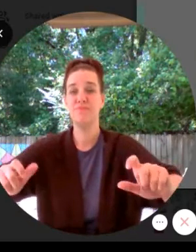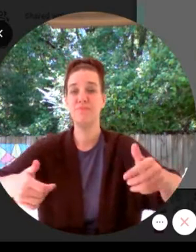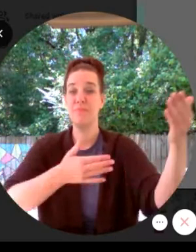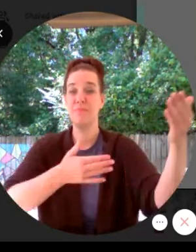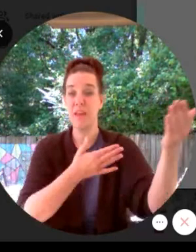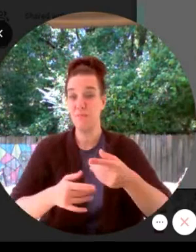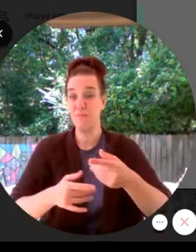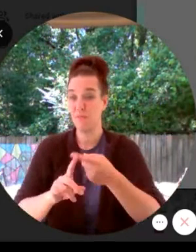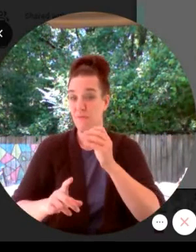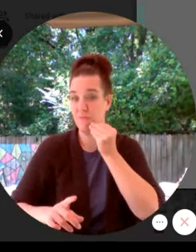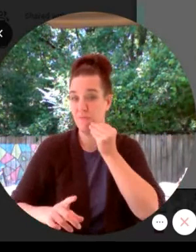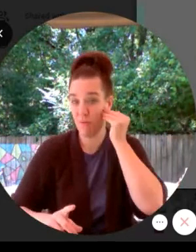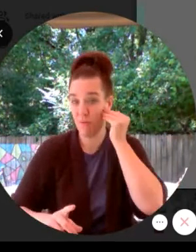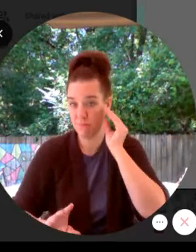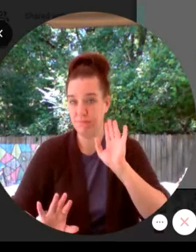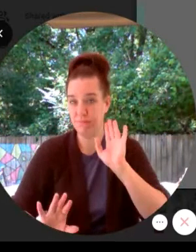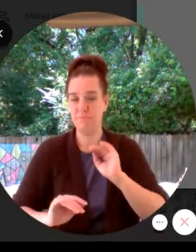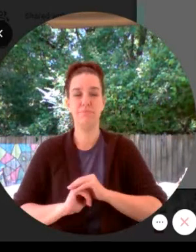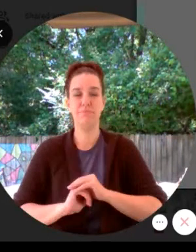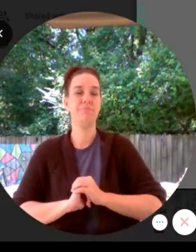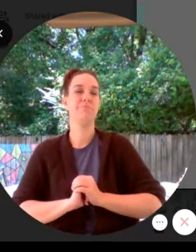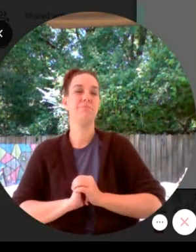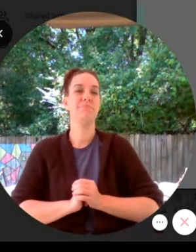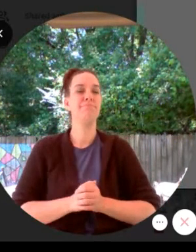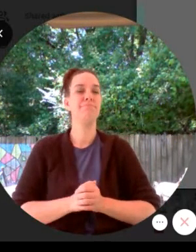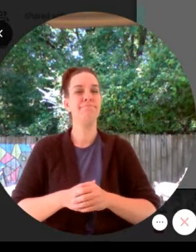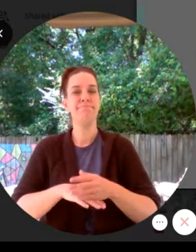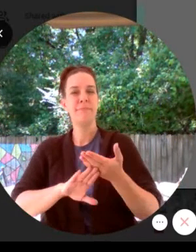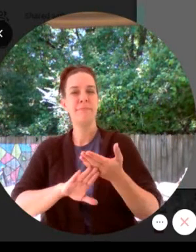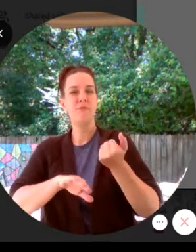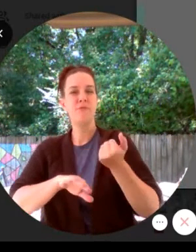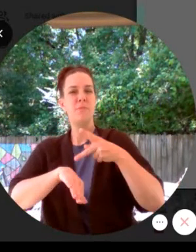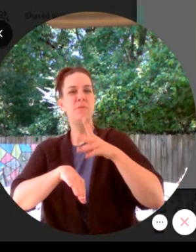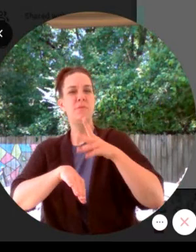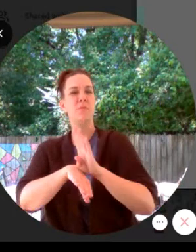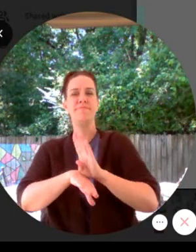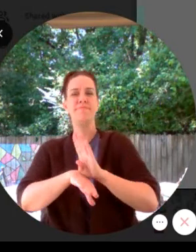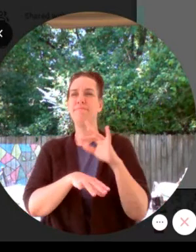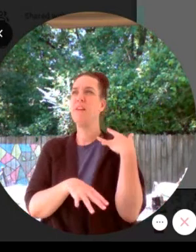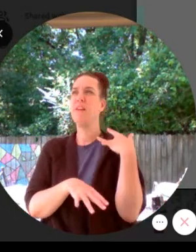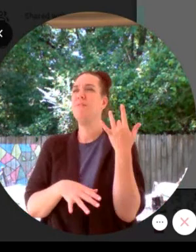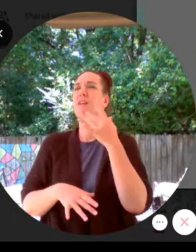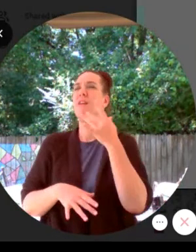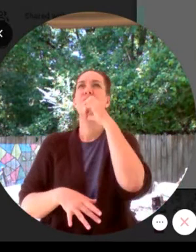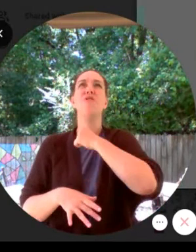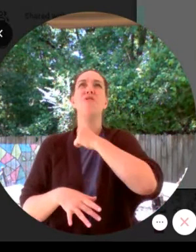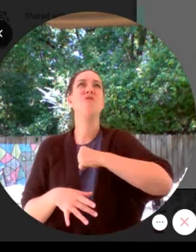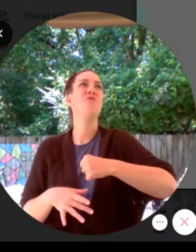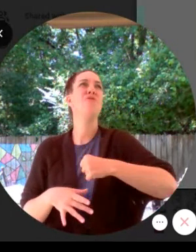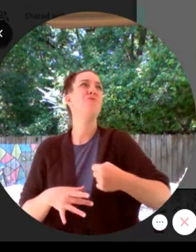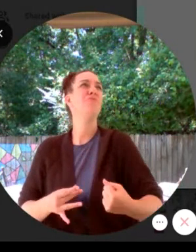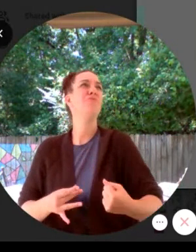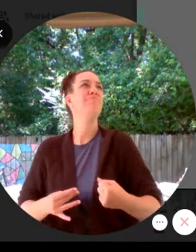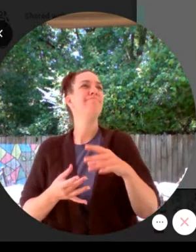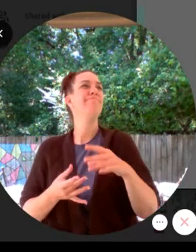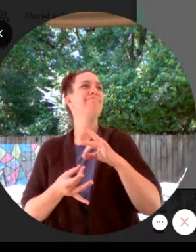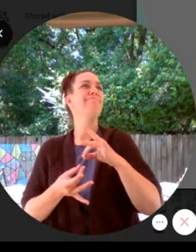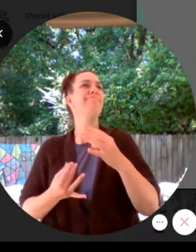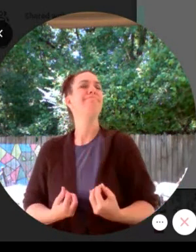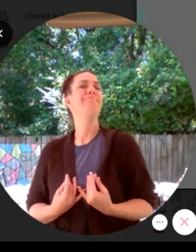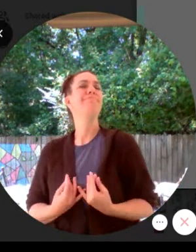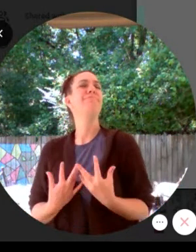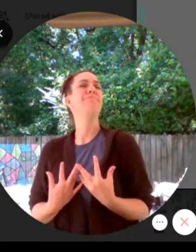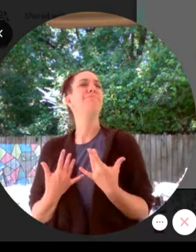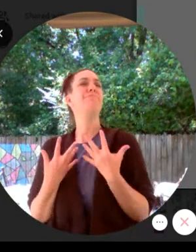too. Bertrand felt the old spirit waxing within him. He had a hunch